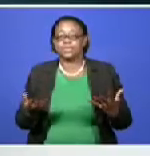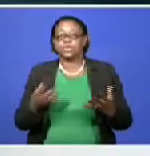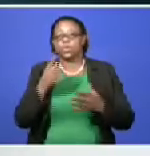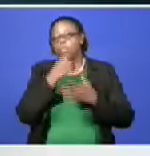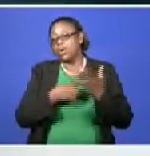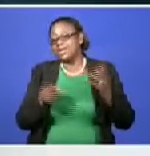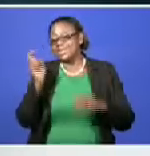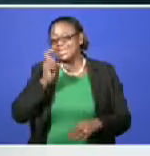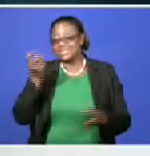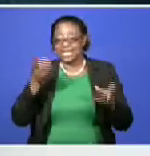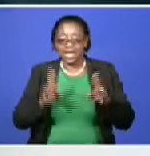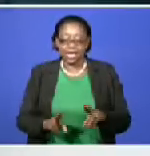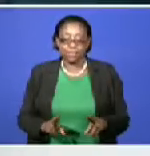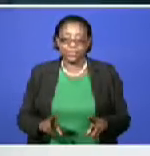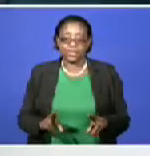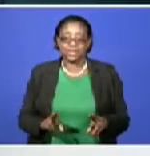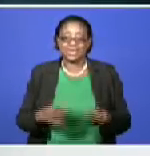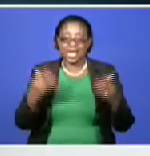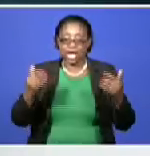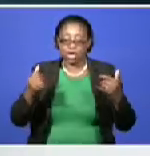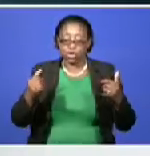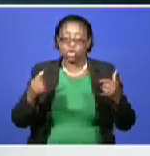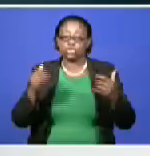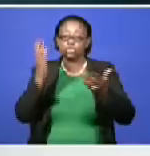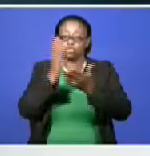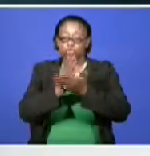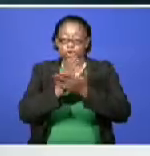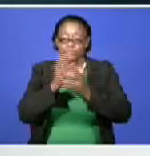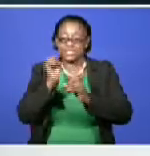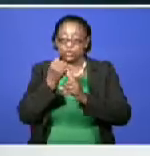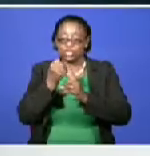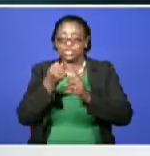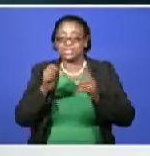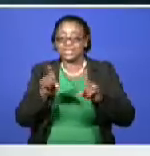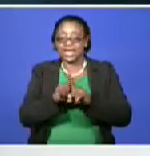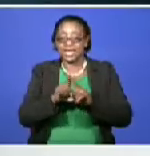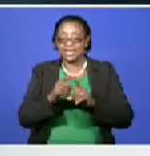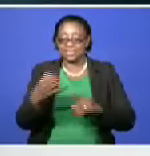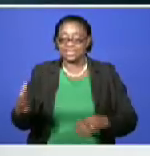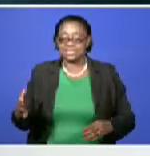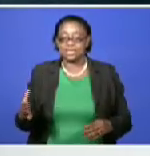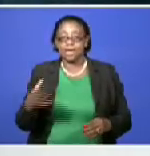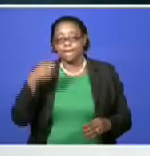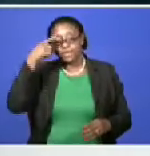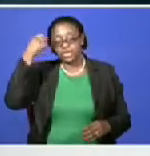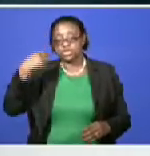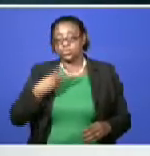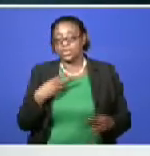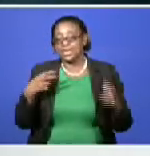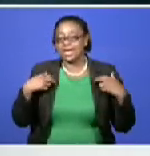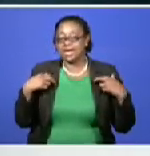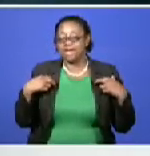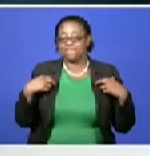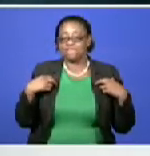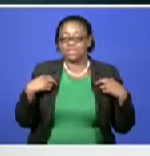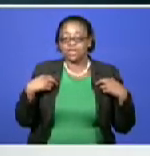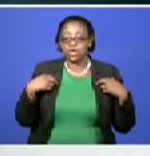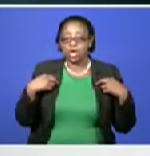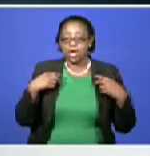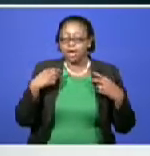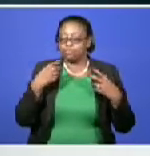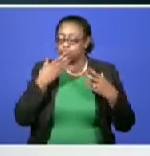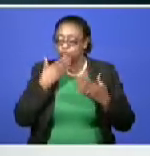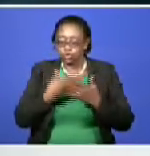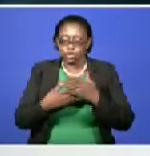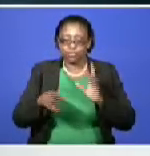happen to avoid situations like this happening again? Because you have innocent people involved, you have hardworking